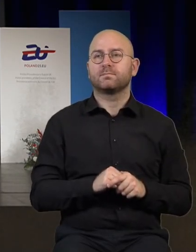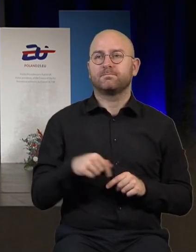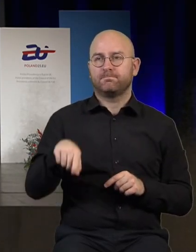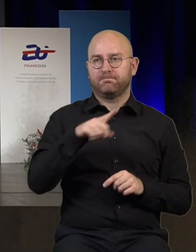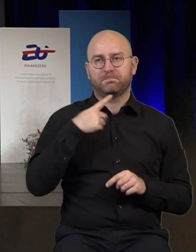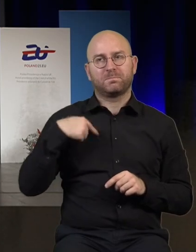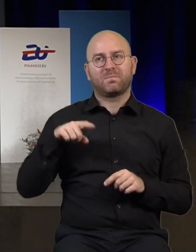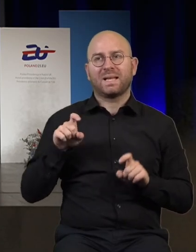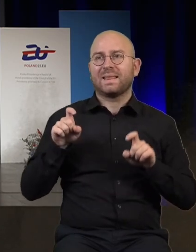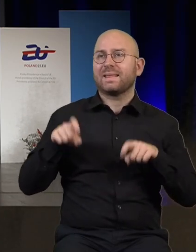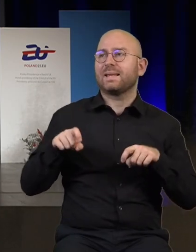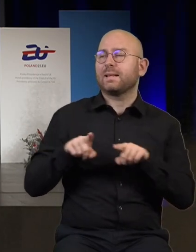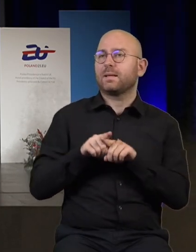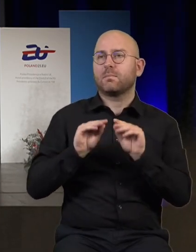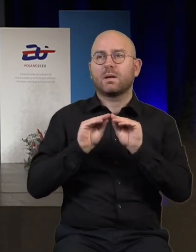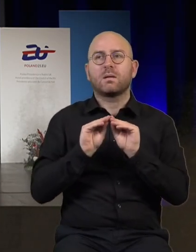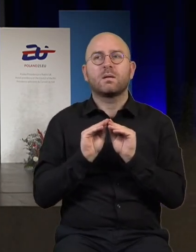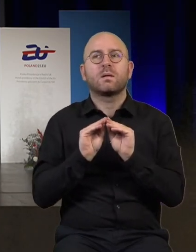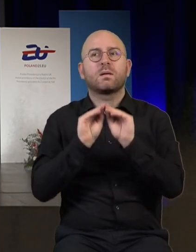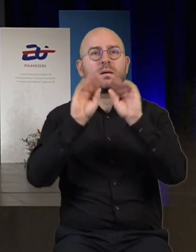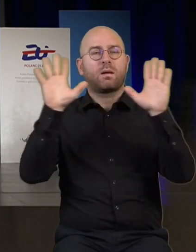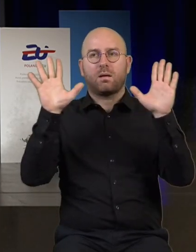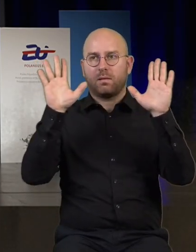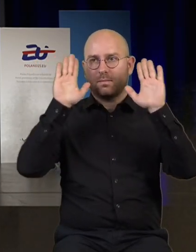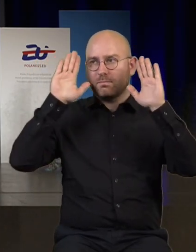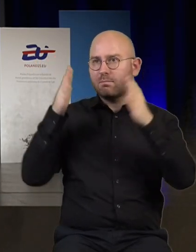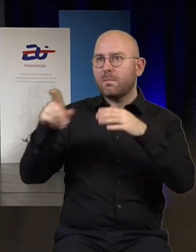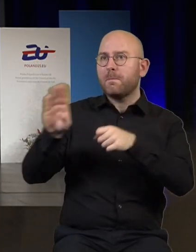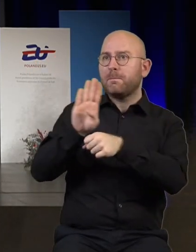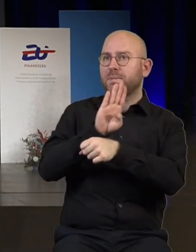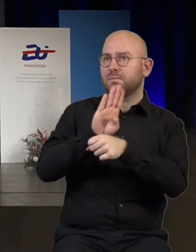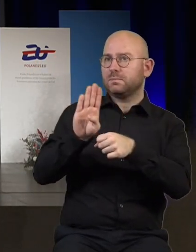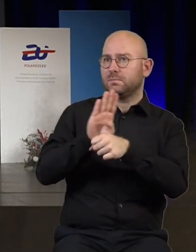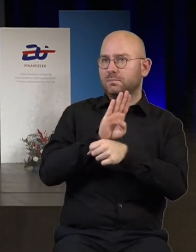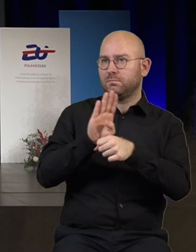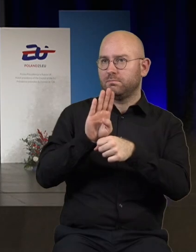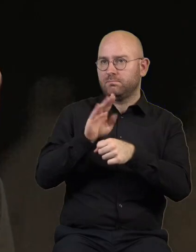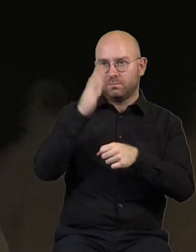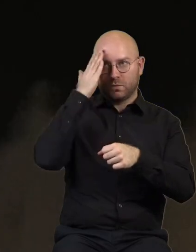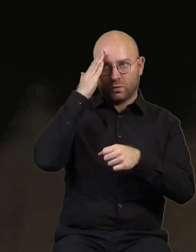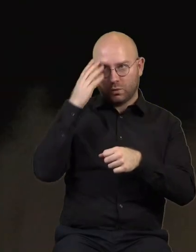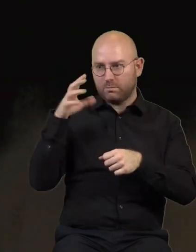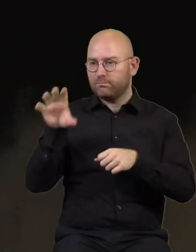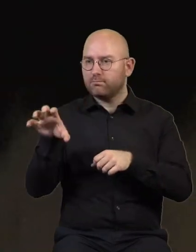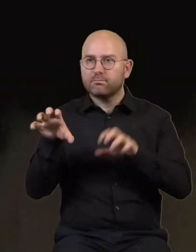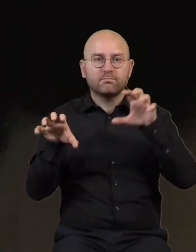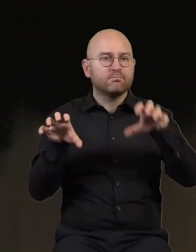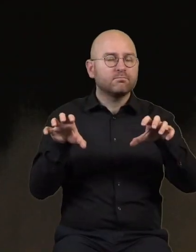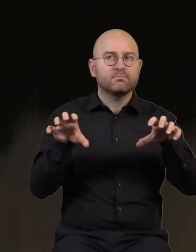The difference, for example, between maintenance and upgrade. the cohesion policy